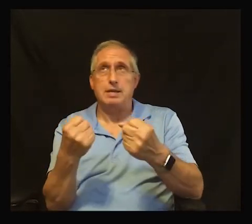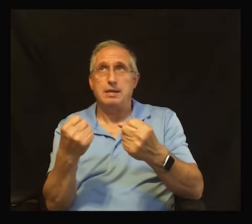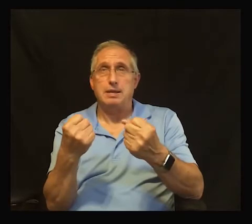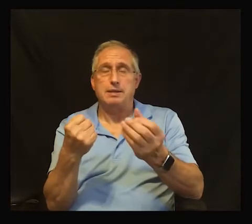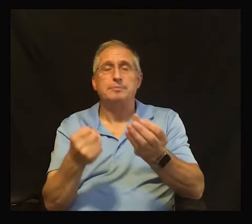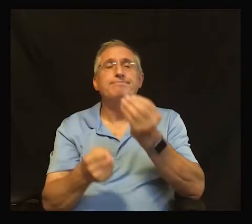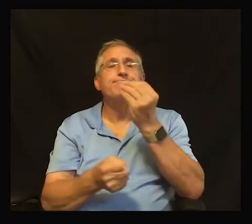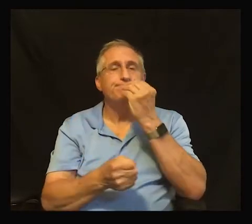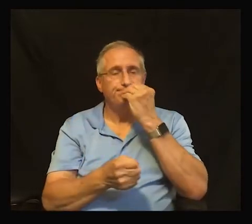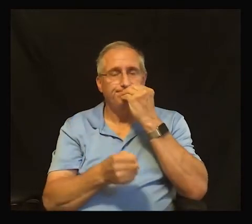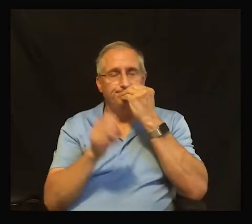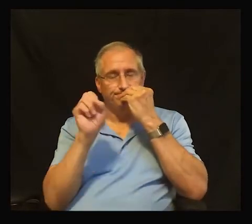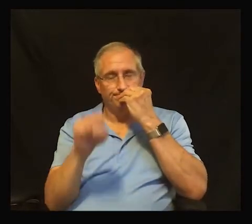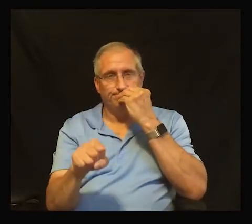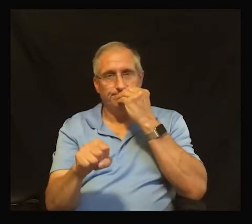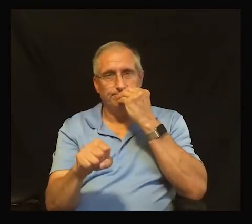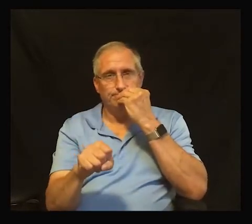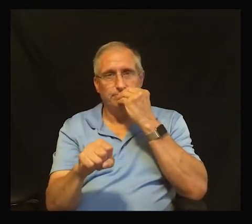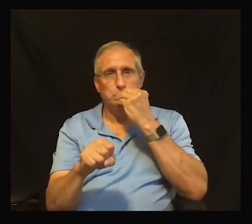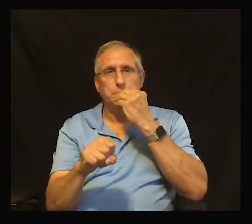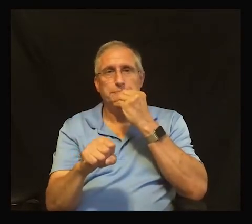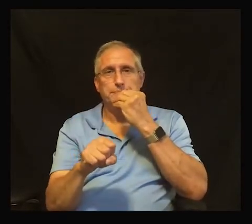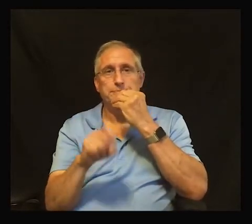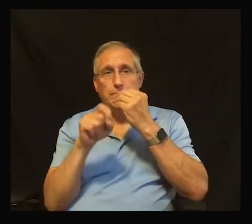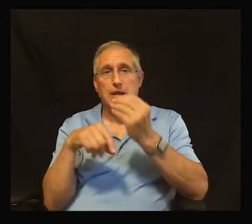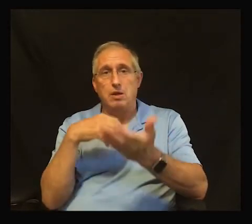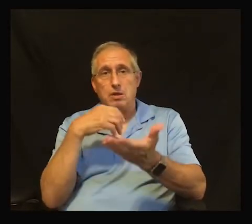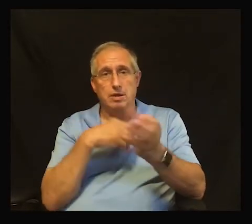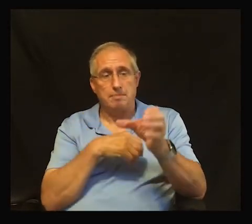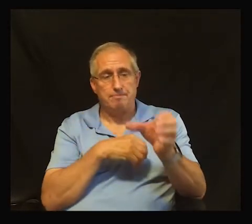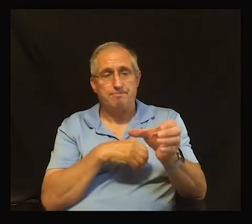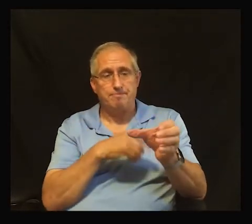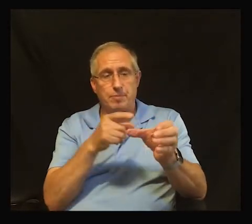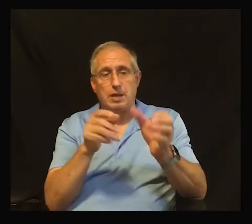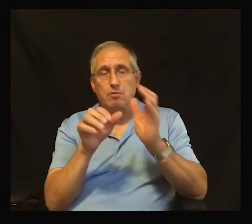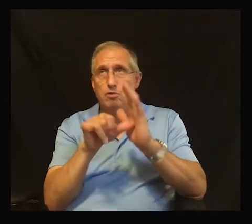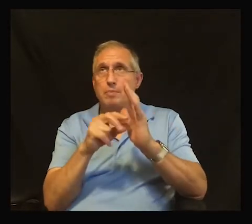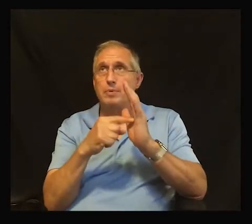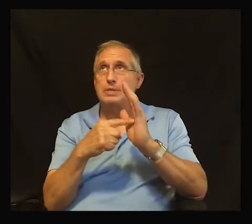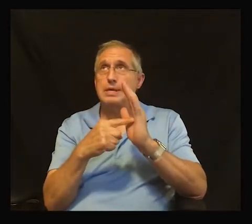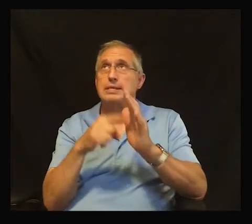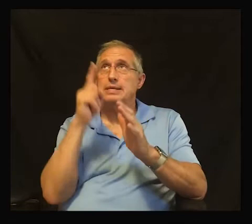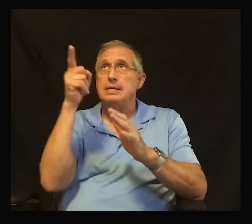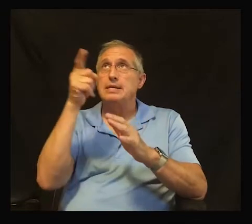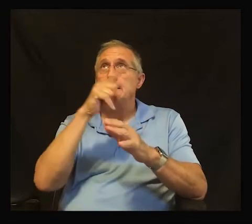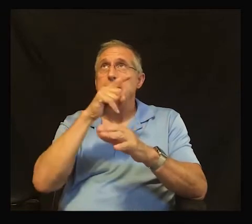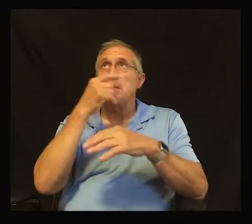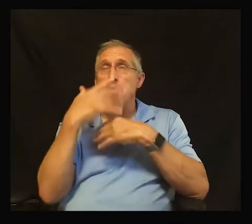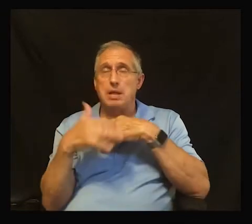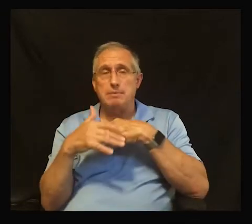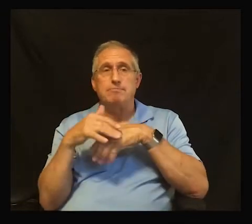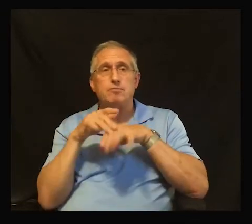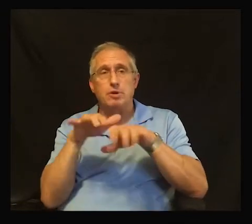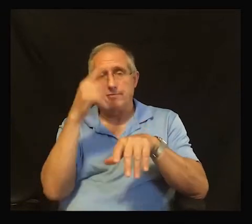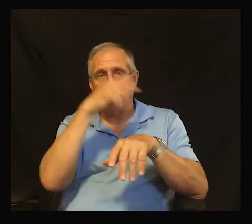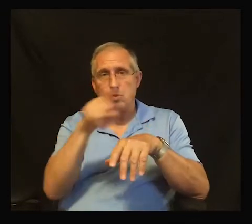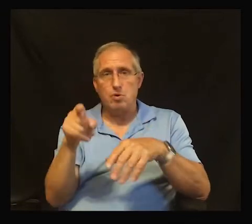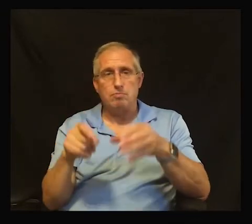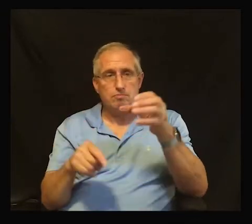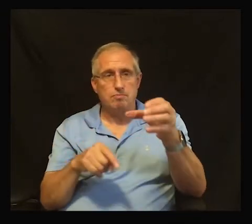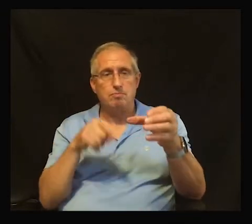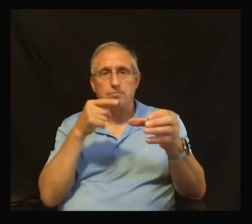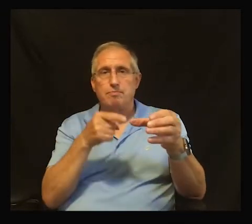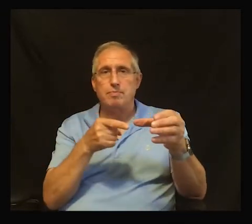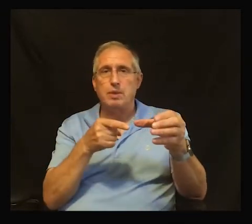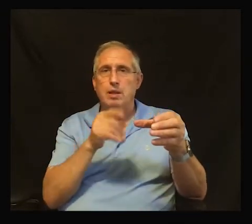healing." And go ahead and eat that bread right now. And I'll take that cup, that juice that represents his blood that was shed for you. And I want you to just